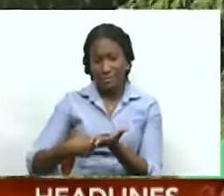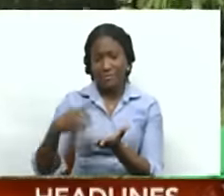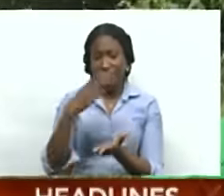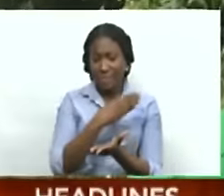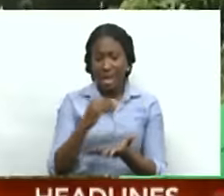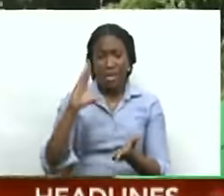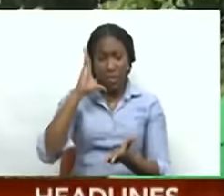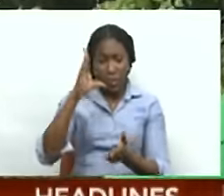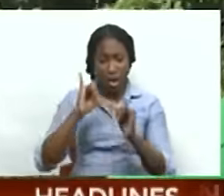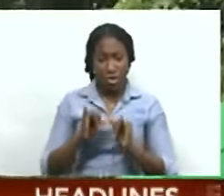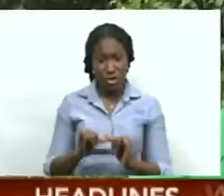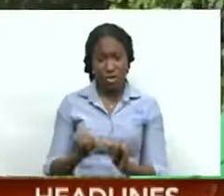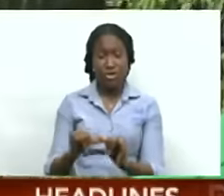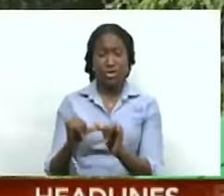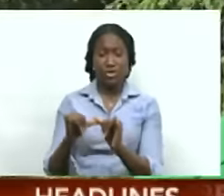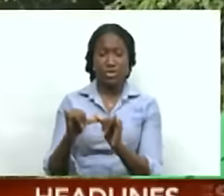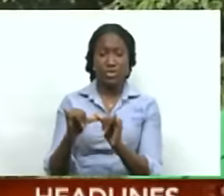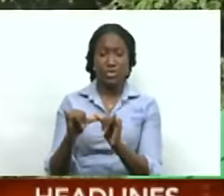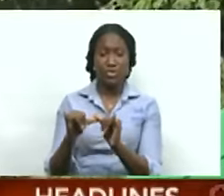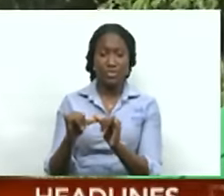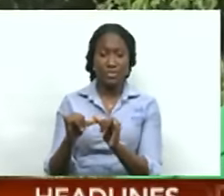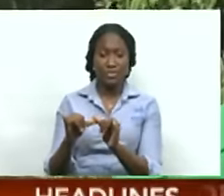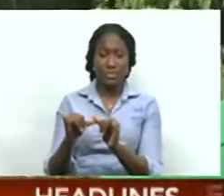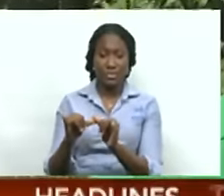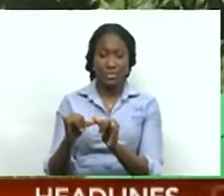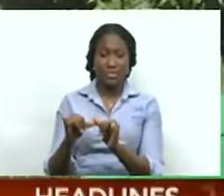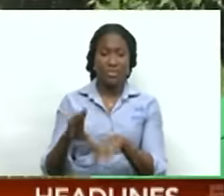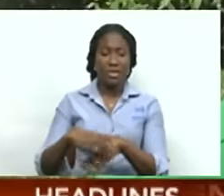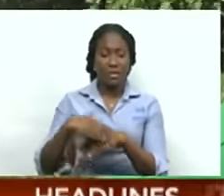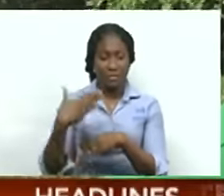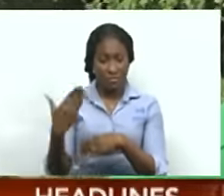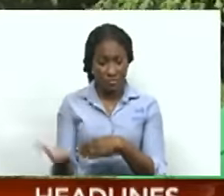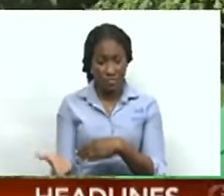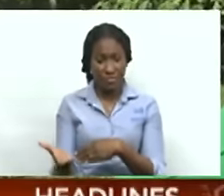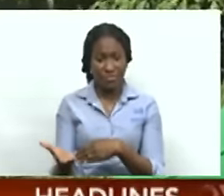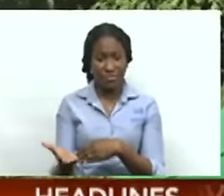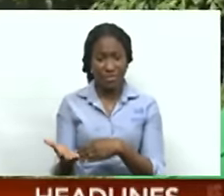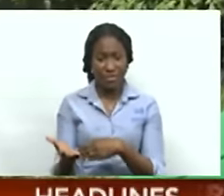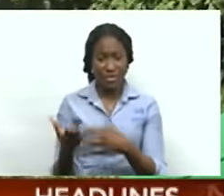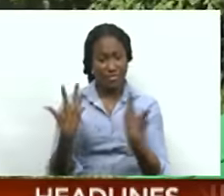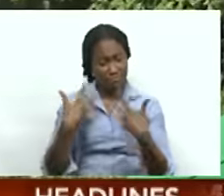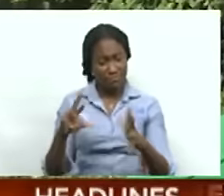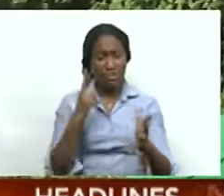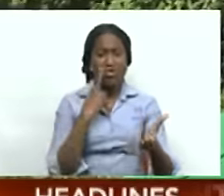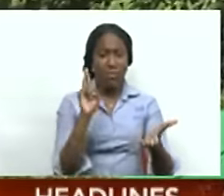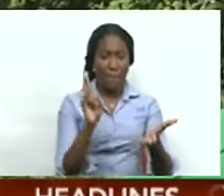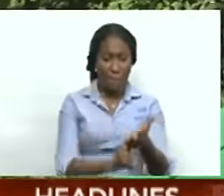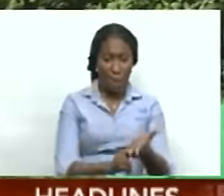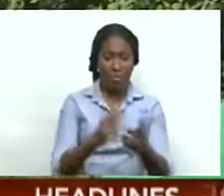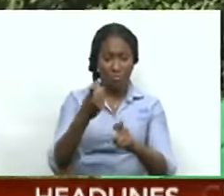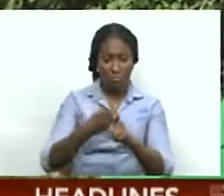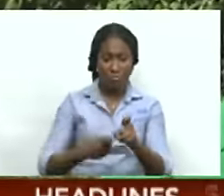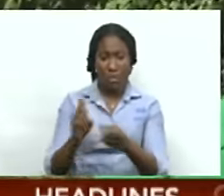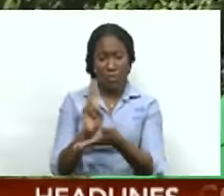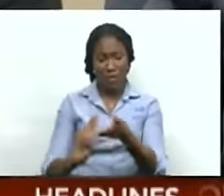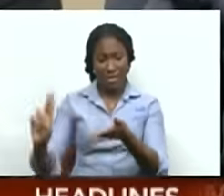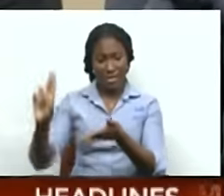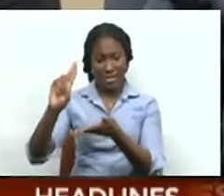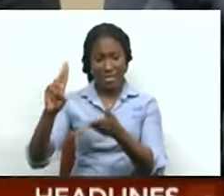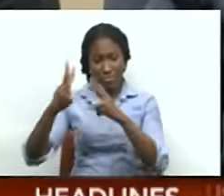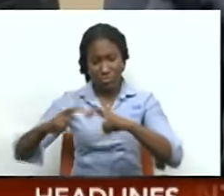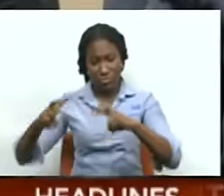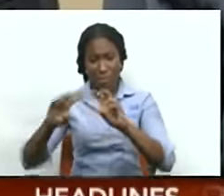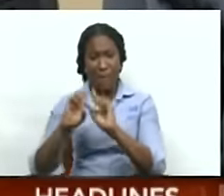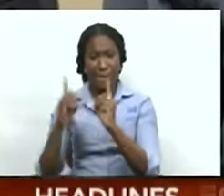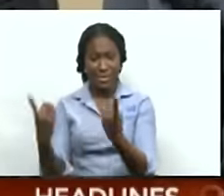after the report is submitted by the university department. In a statement, Mayaro